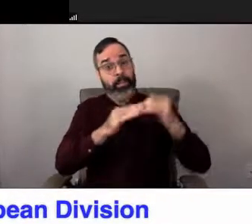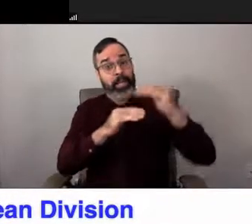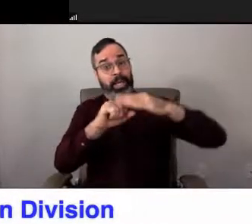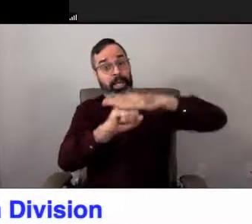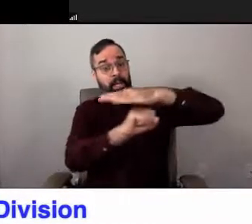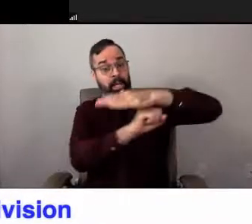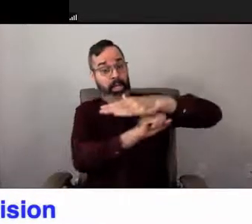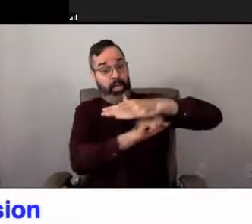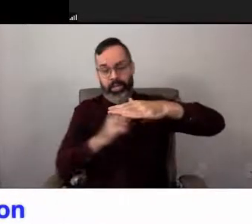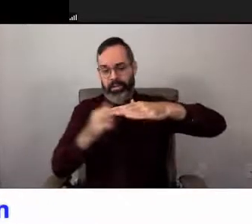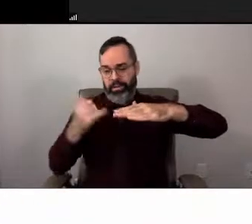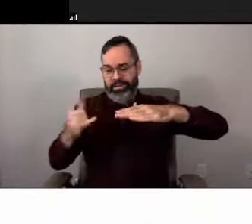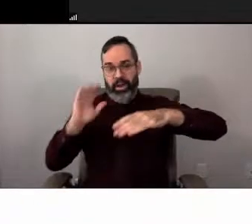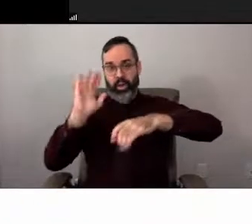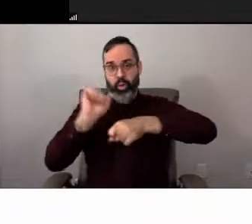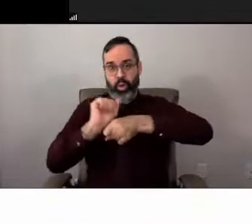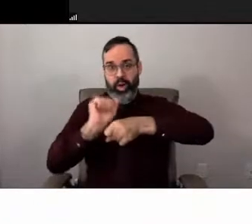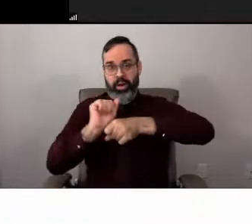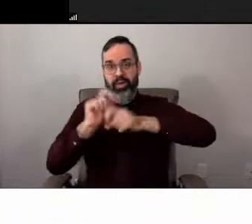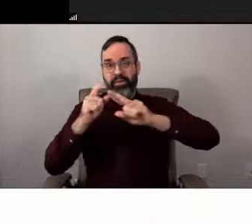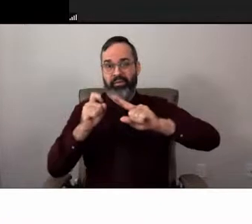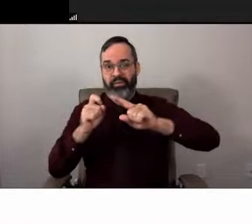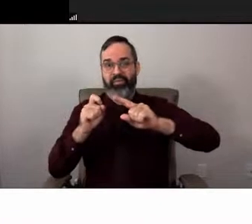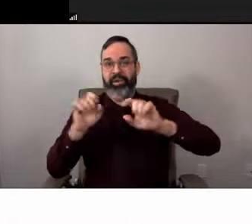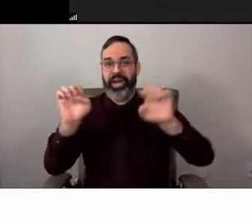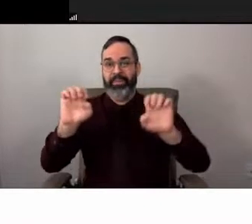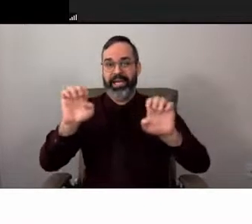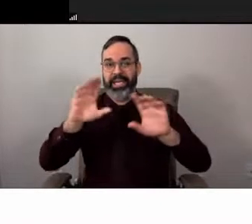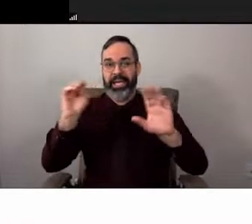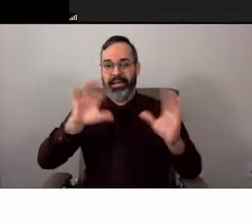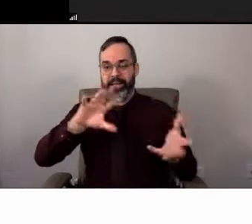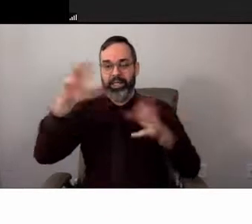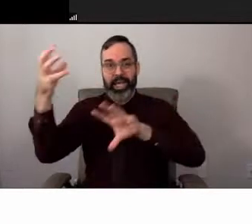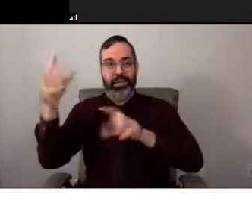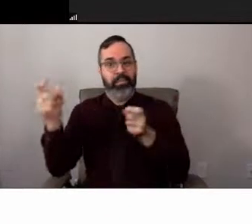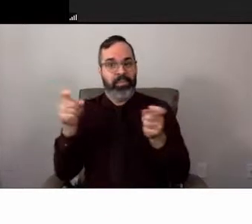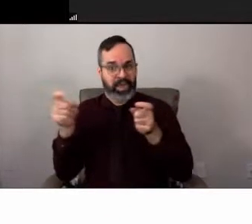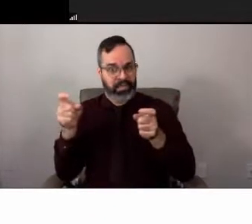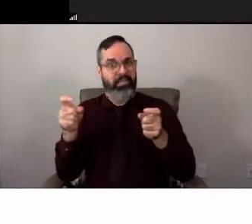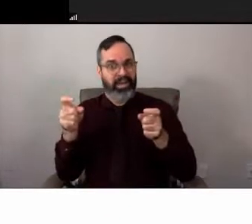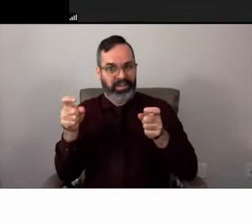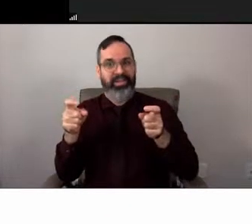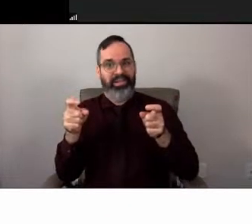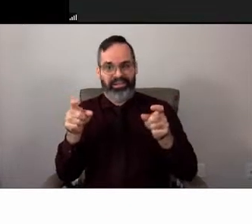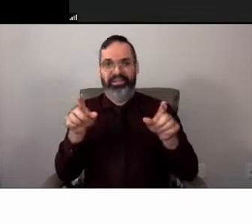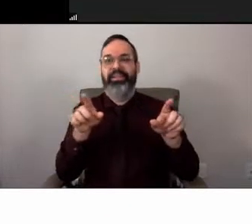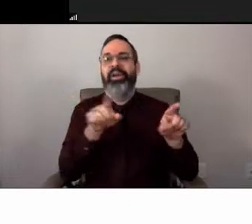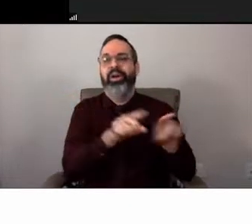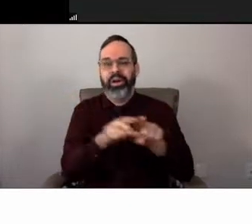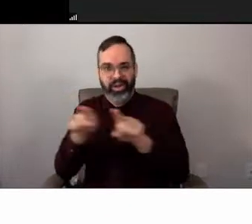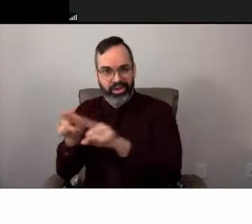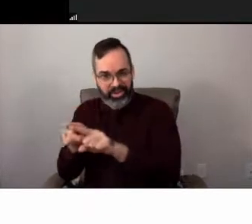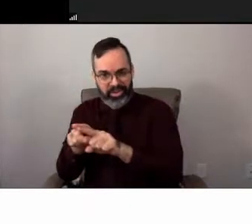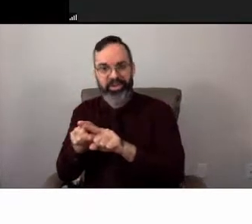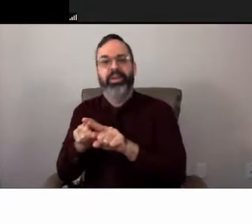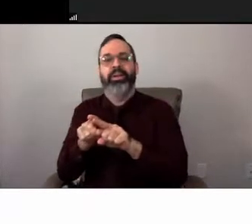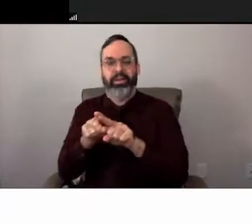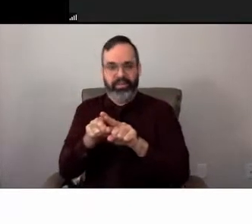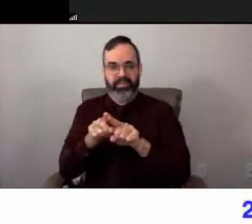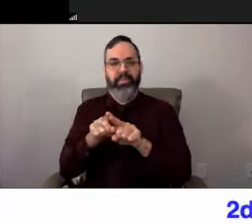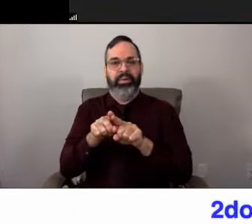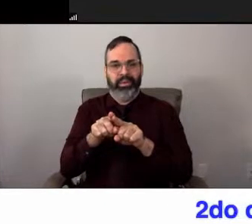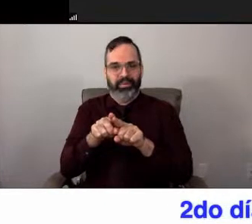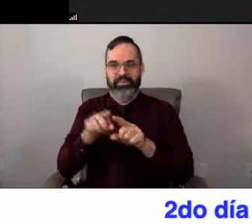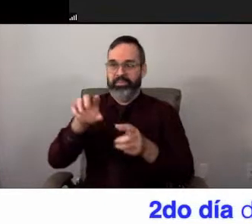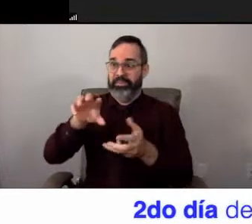work for emergency and disaster risk management, as well as the areas of disaster